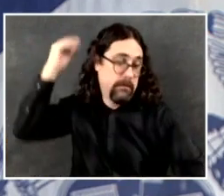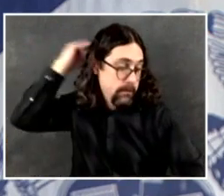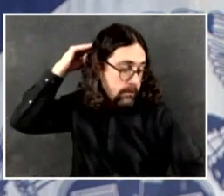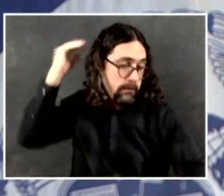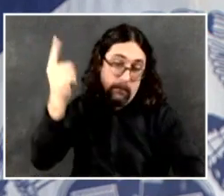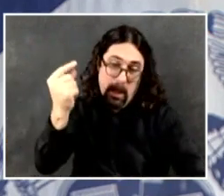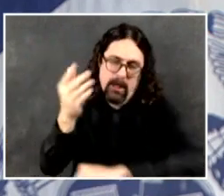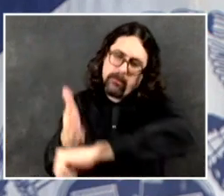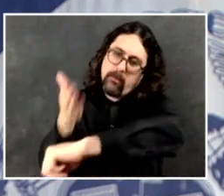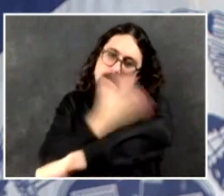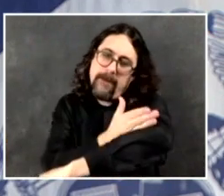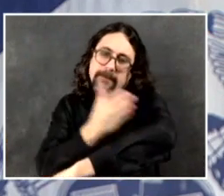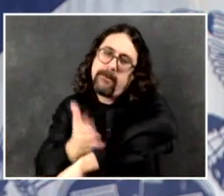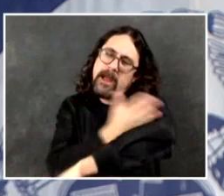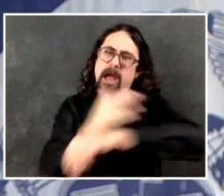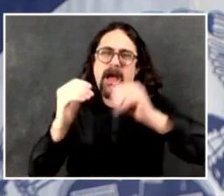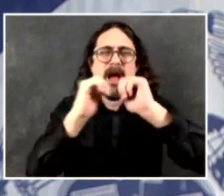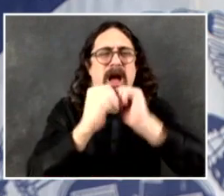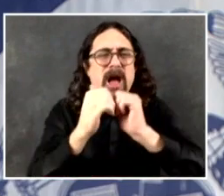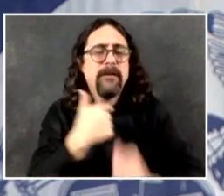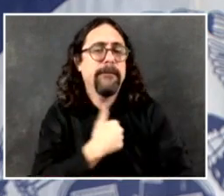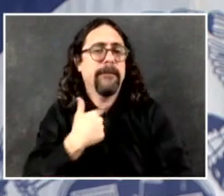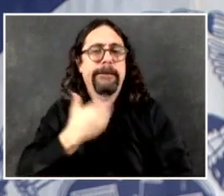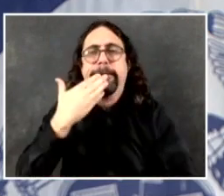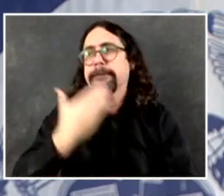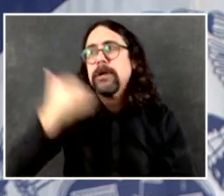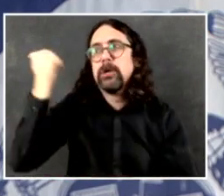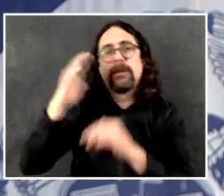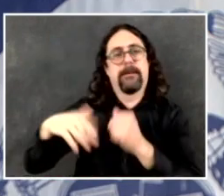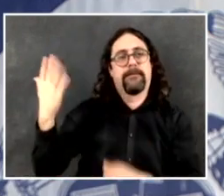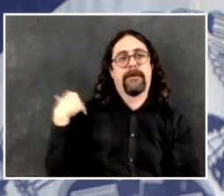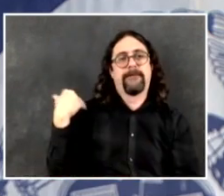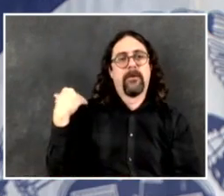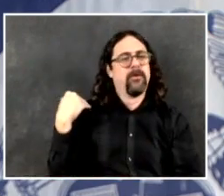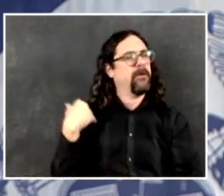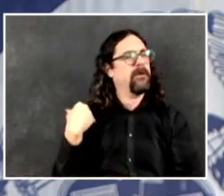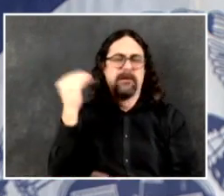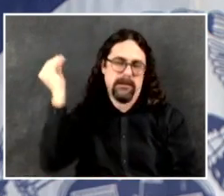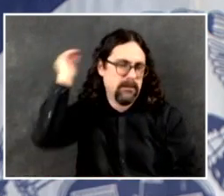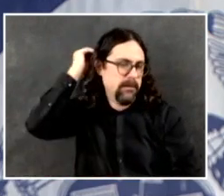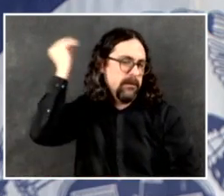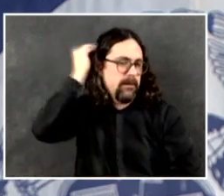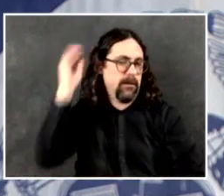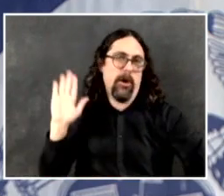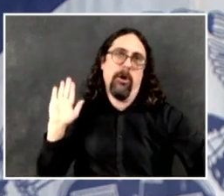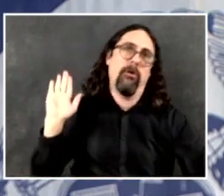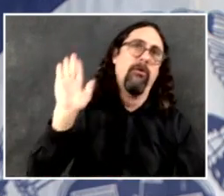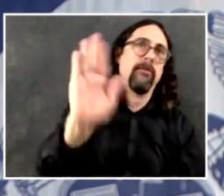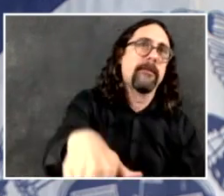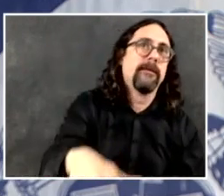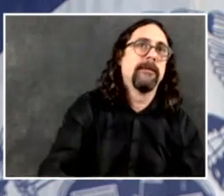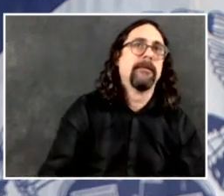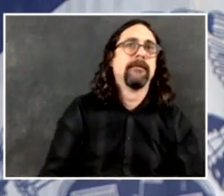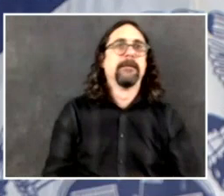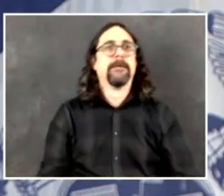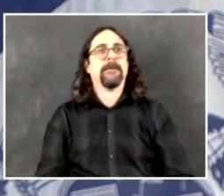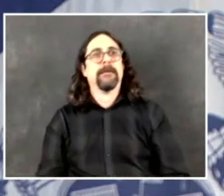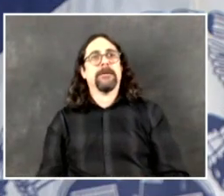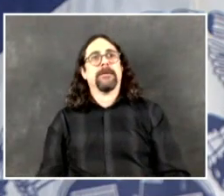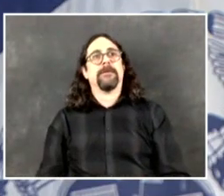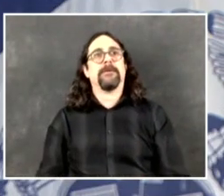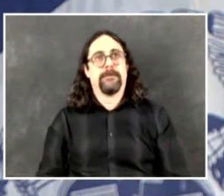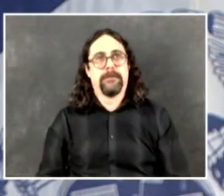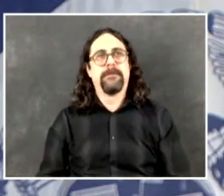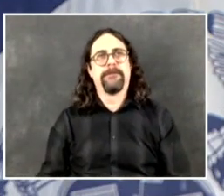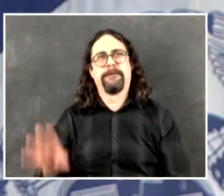recovery mean let's just go back to the status quo we had before. I don't think that's what's going to work, and I don't think it's fair.